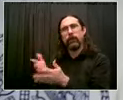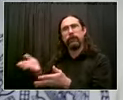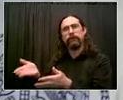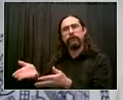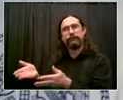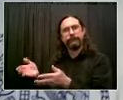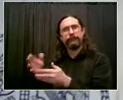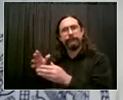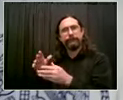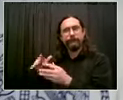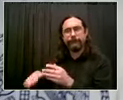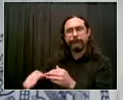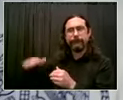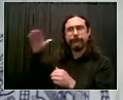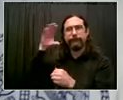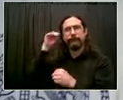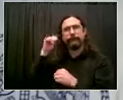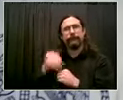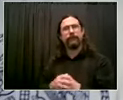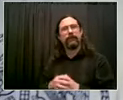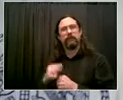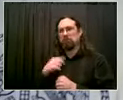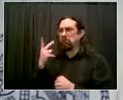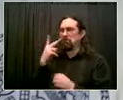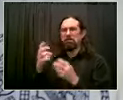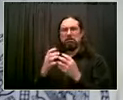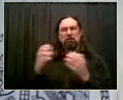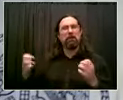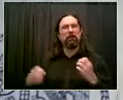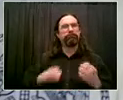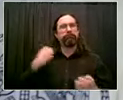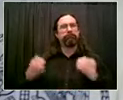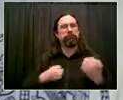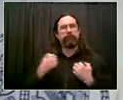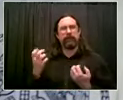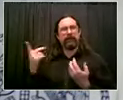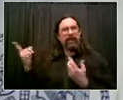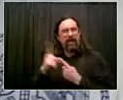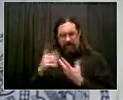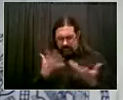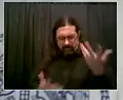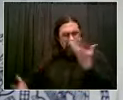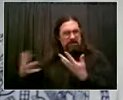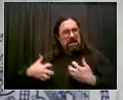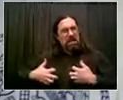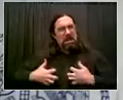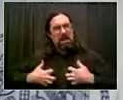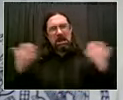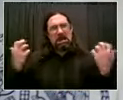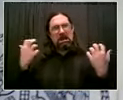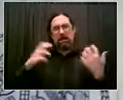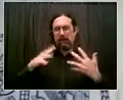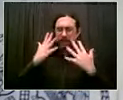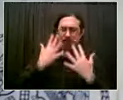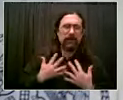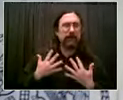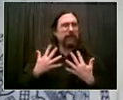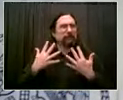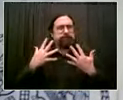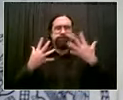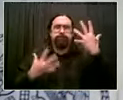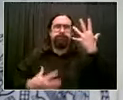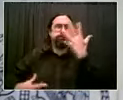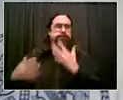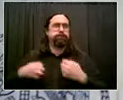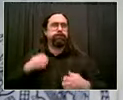need to know that this killer will be found, and I told them, yes, the NYPD will find the killer. Yes,